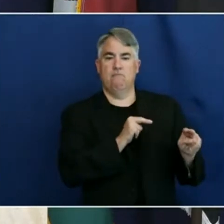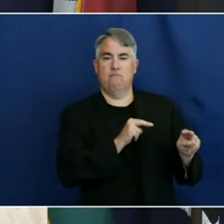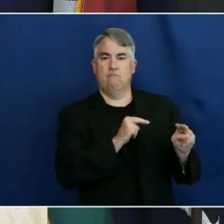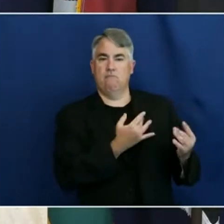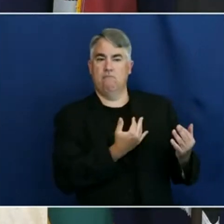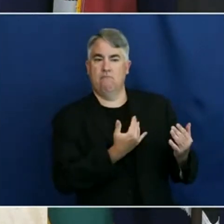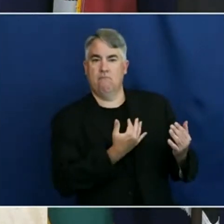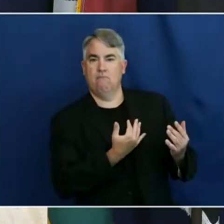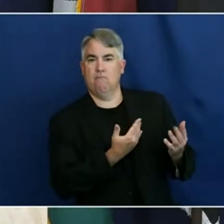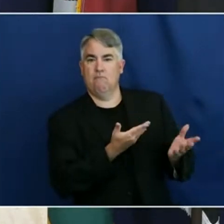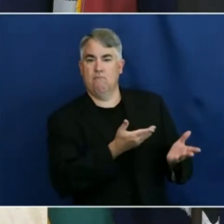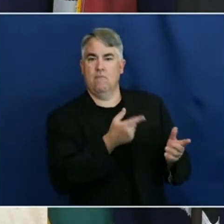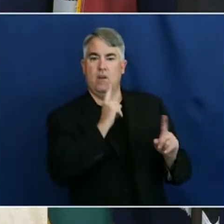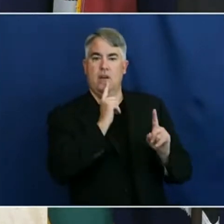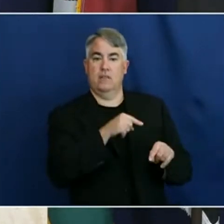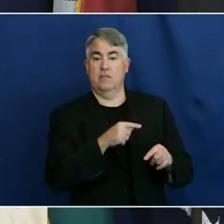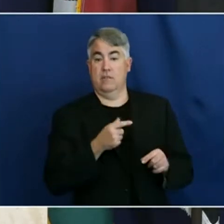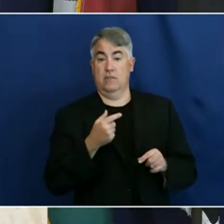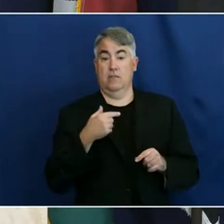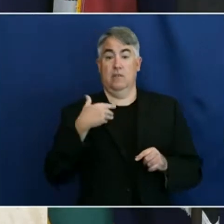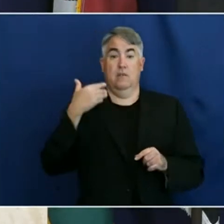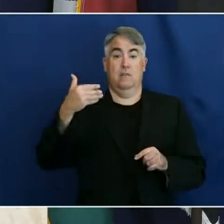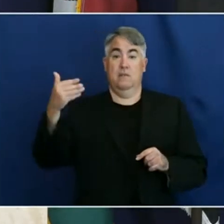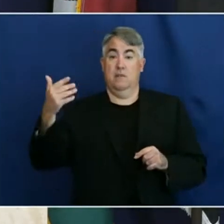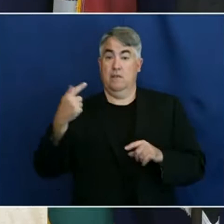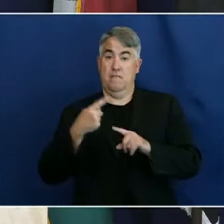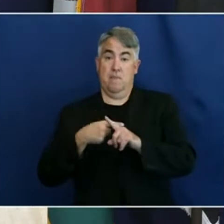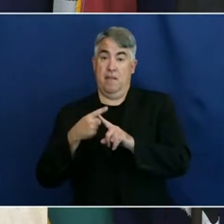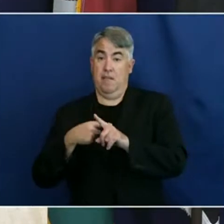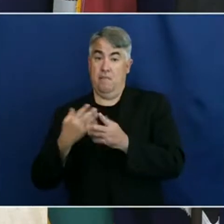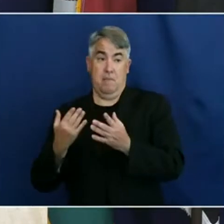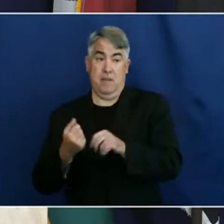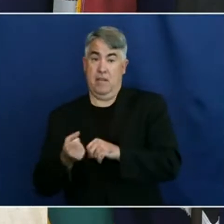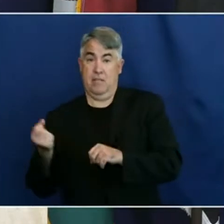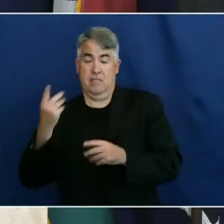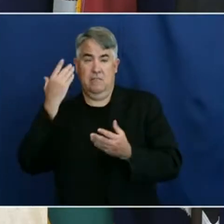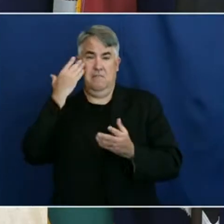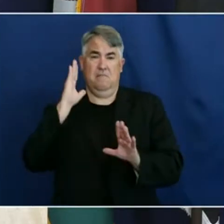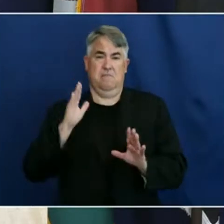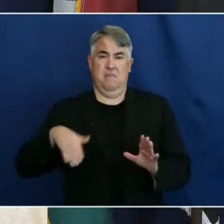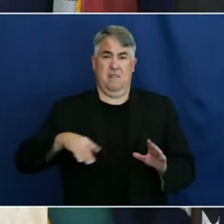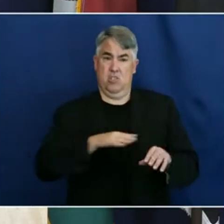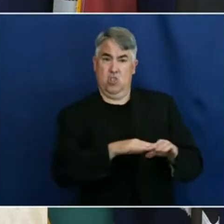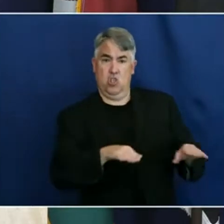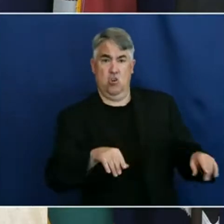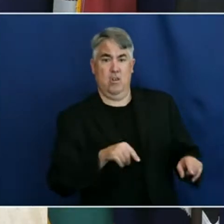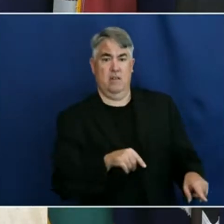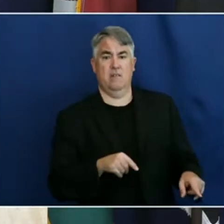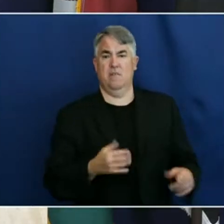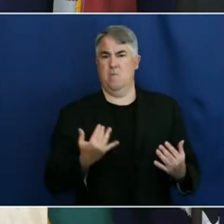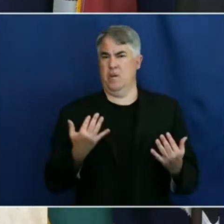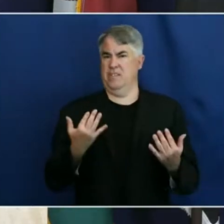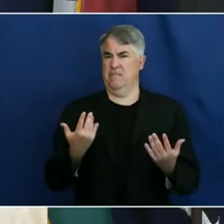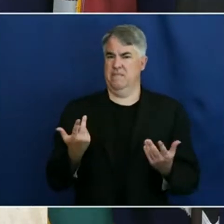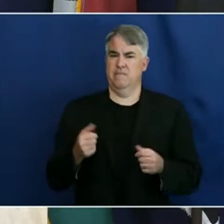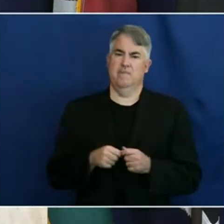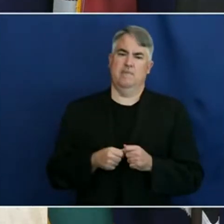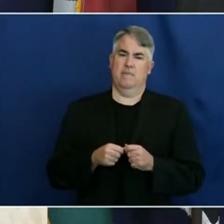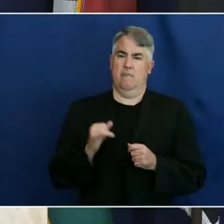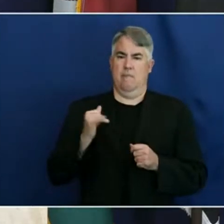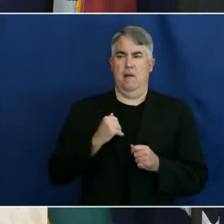in the months and early next year, in the next several months or early next year. So that was my